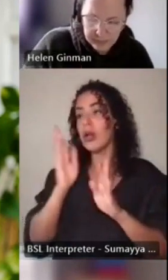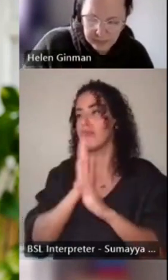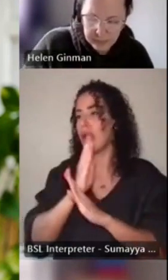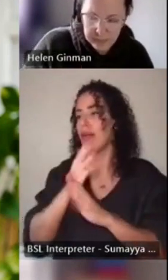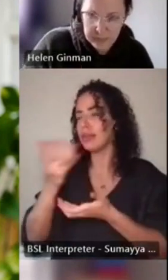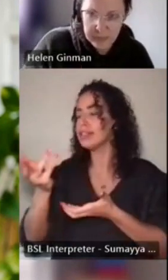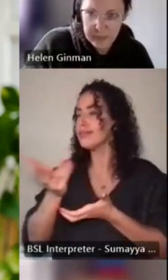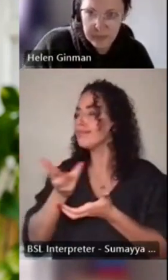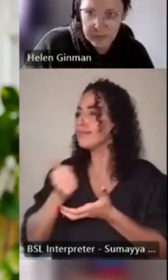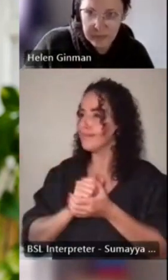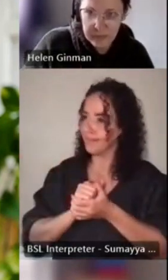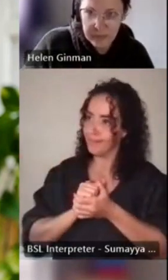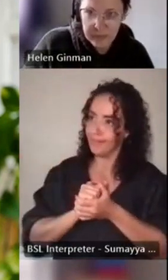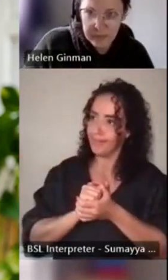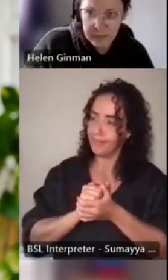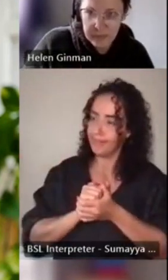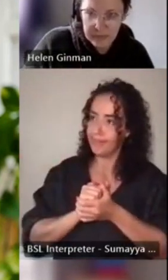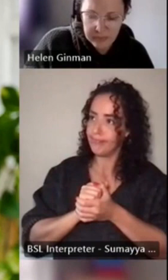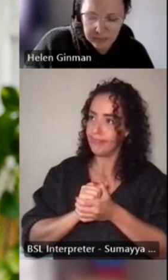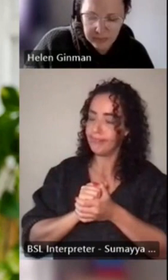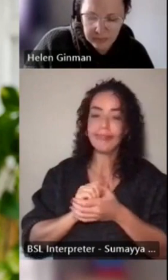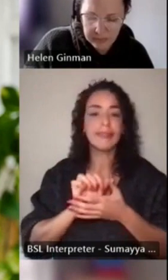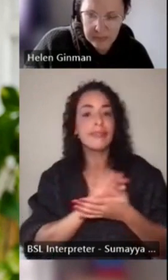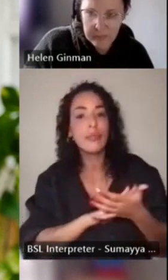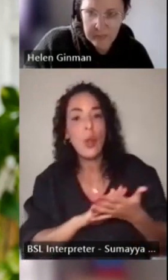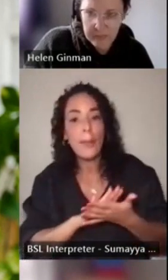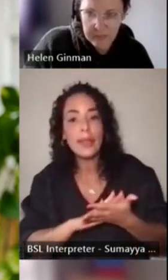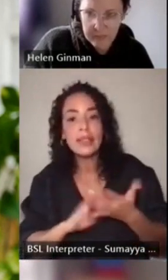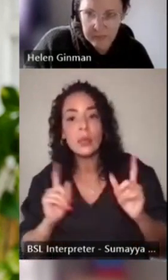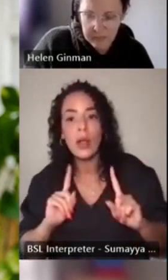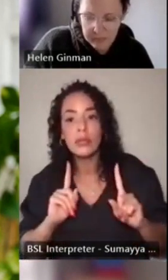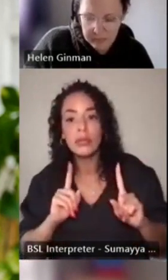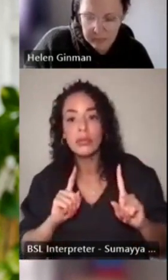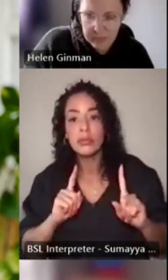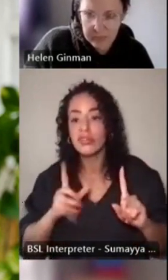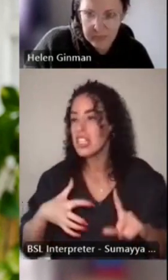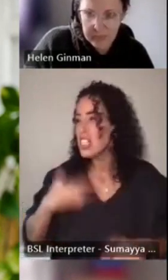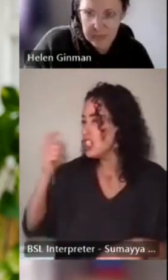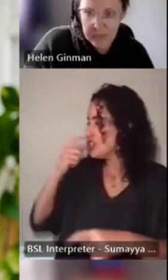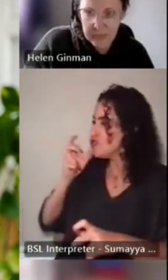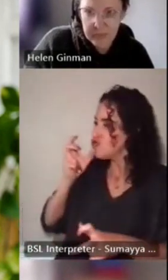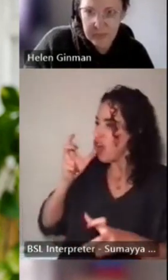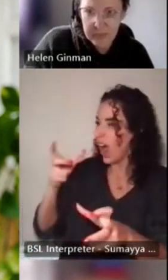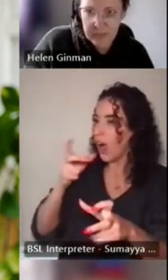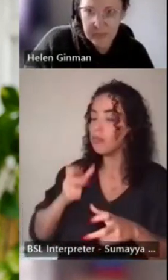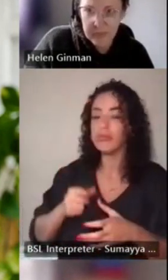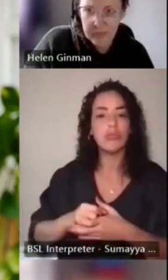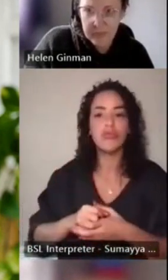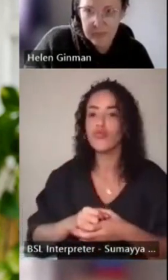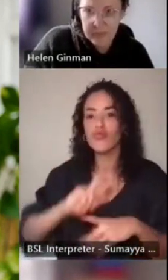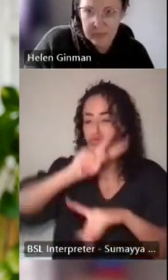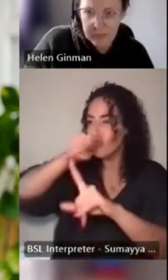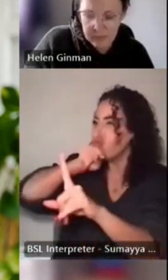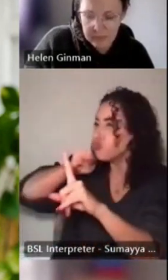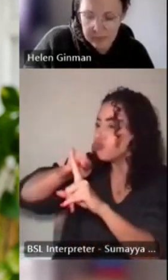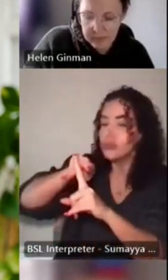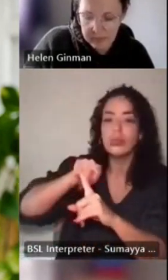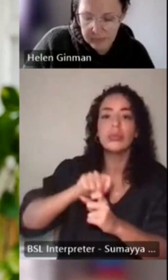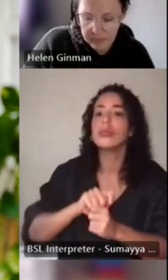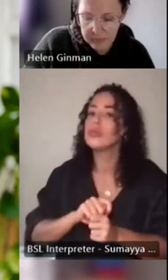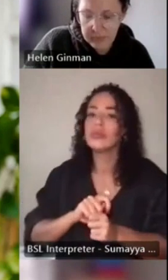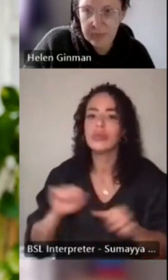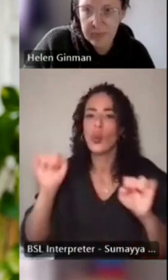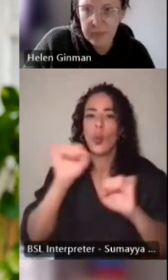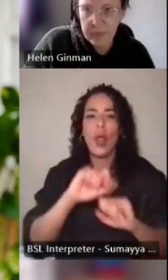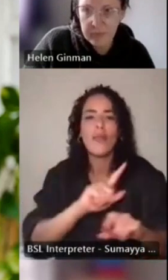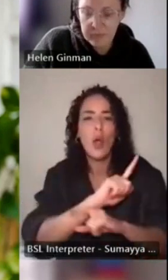group. So again, you're not coming across aggressively, you're waiting until after the meeting because you